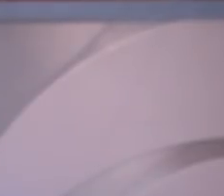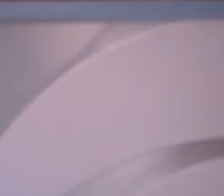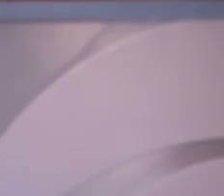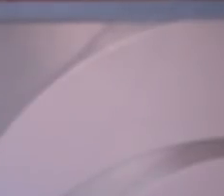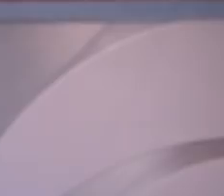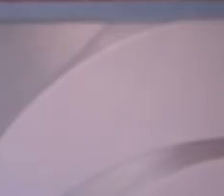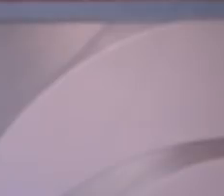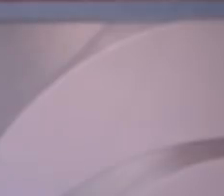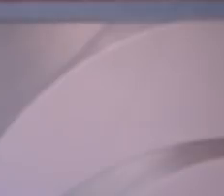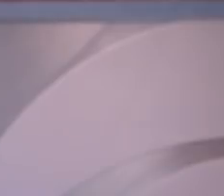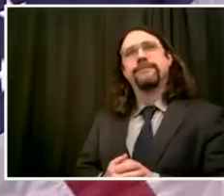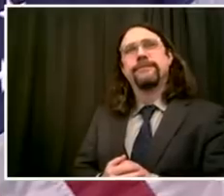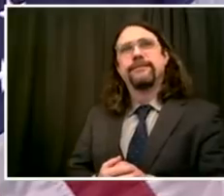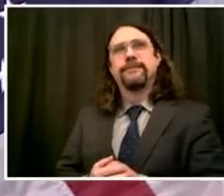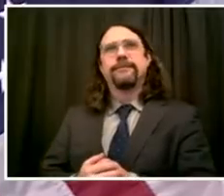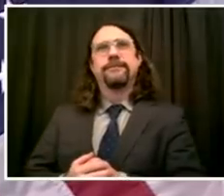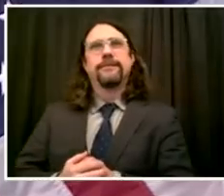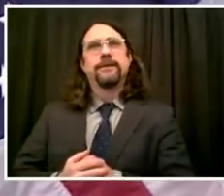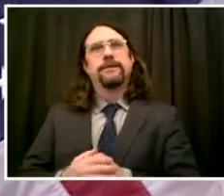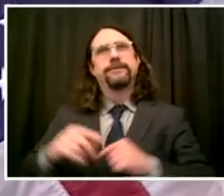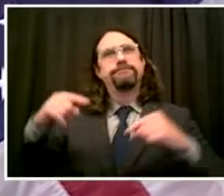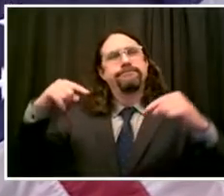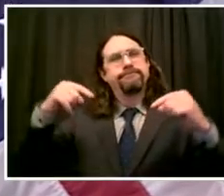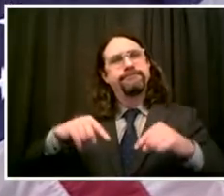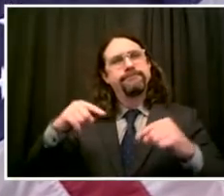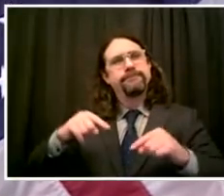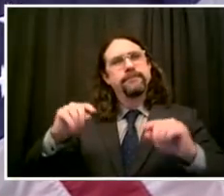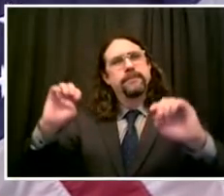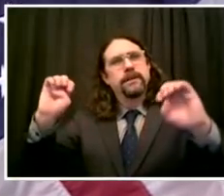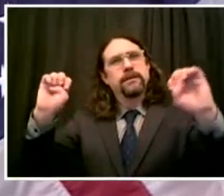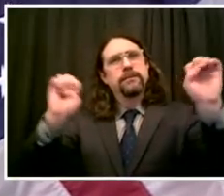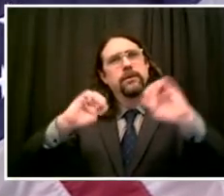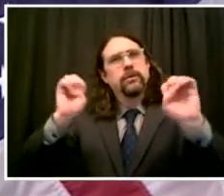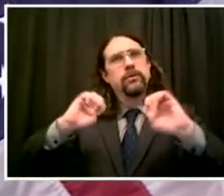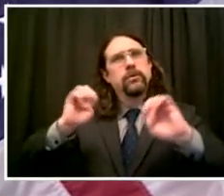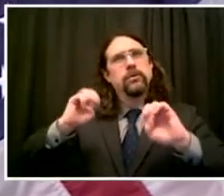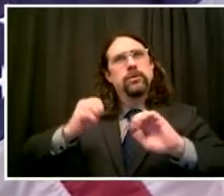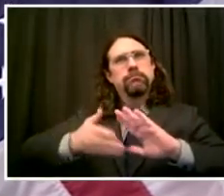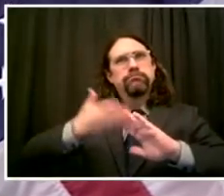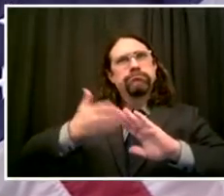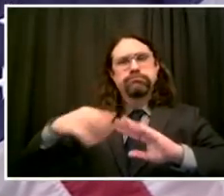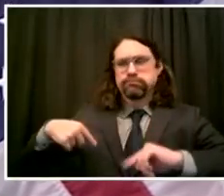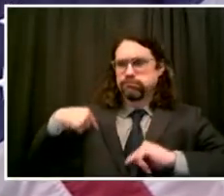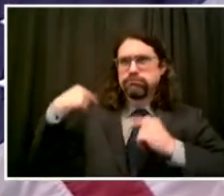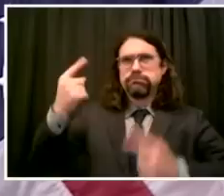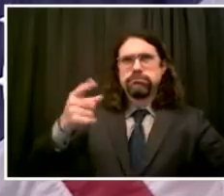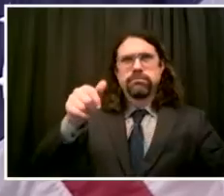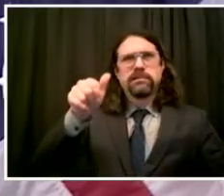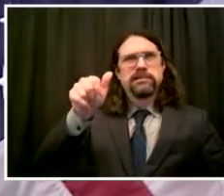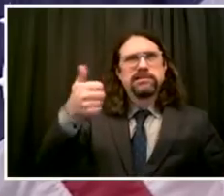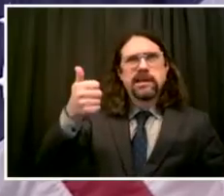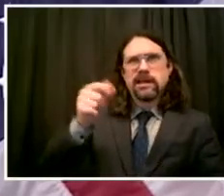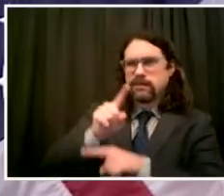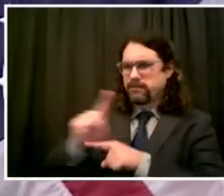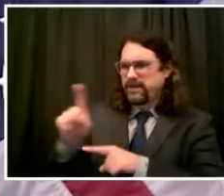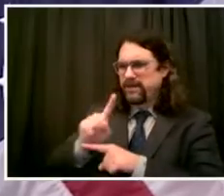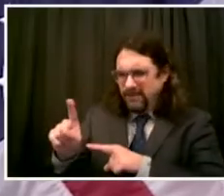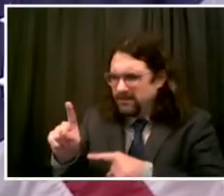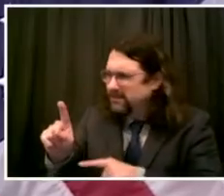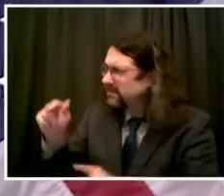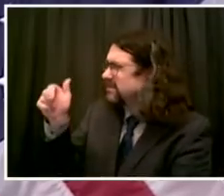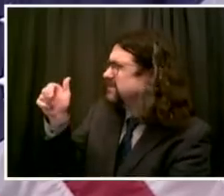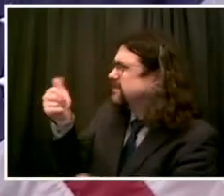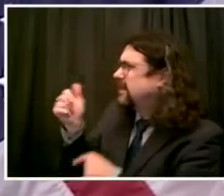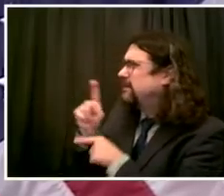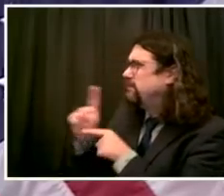City. Let's listen in. In weeks or so, and it feels like such a long period of time, but think back to